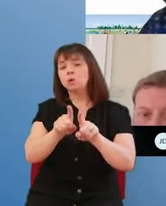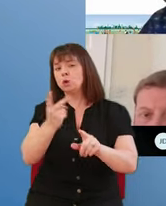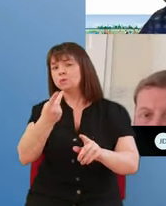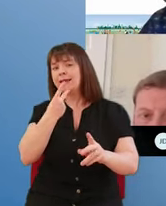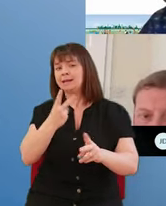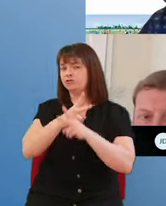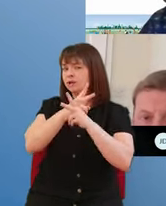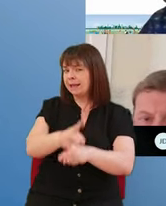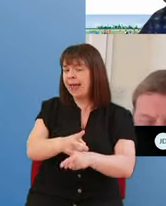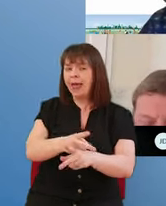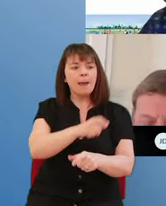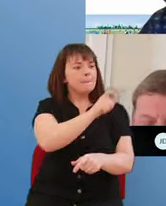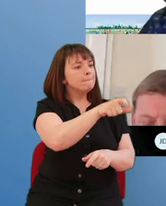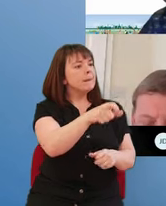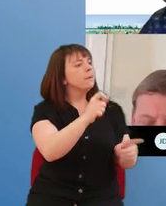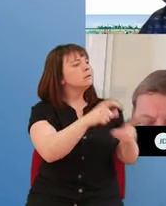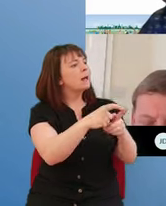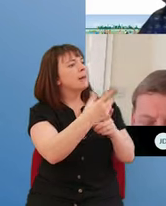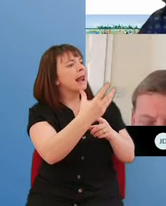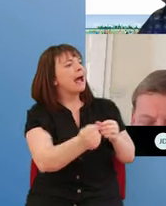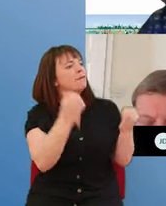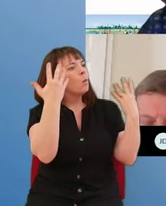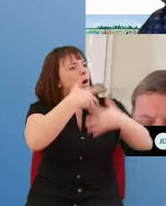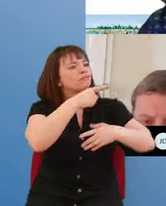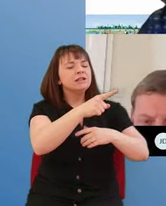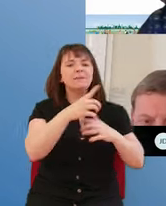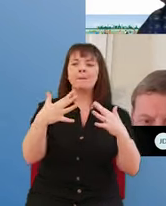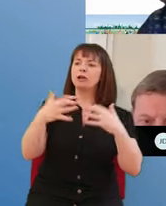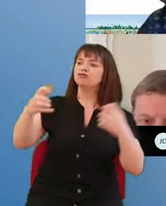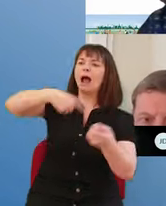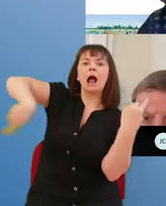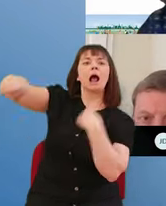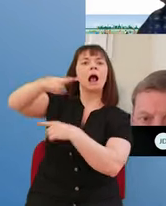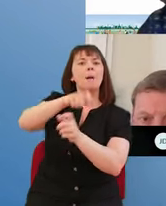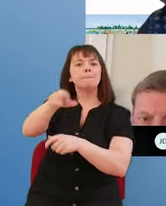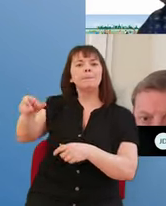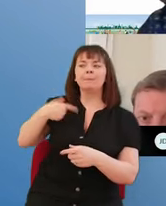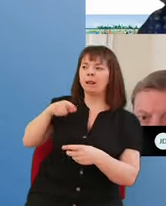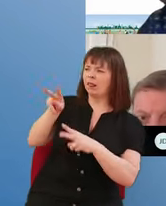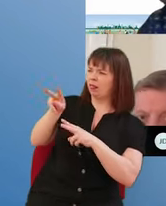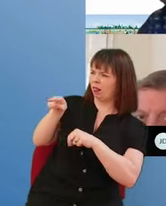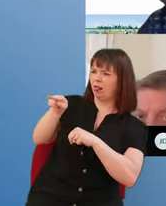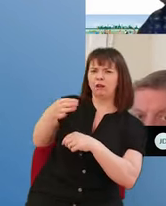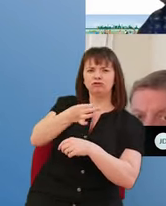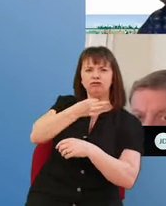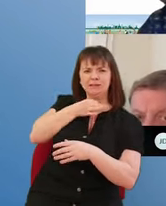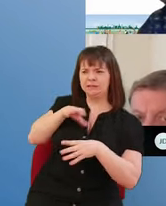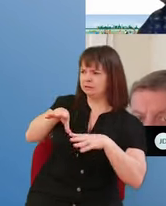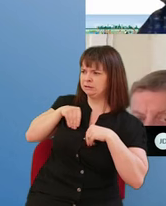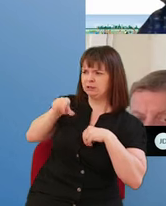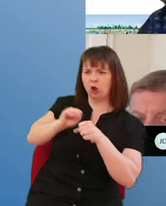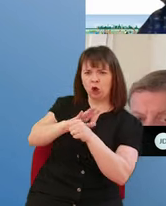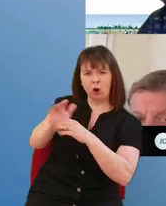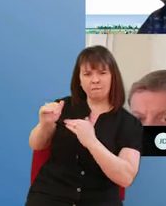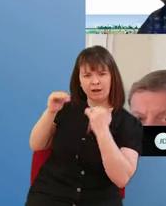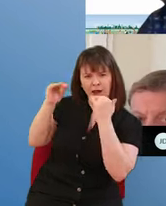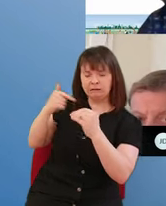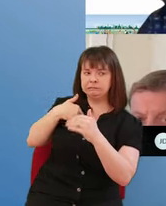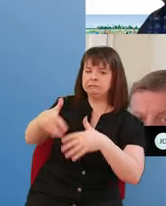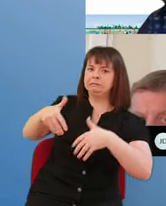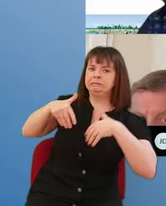infection as being higher, so primary care services and hospital services. And all these things together, plus the impact of lockdown, have had a